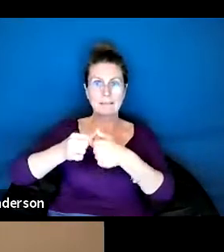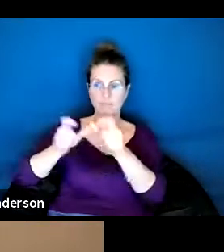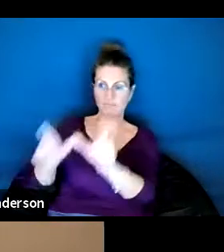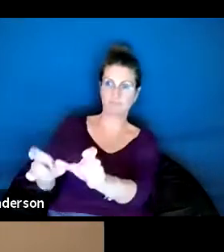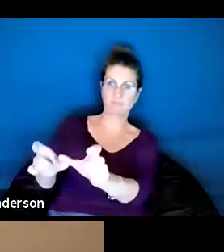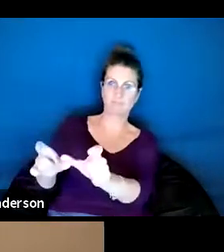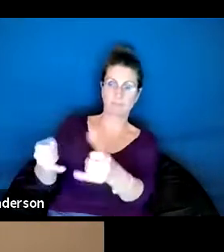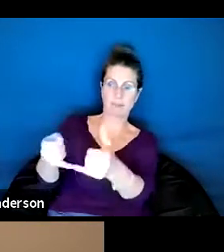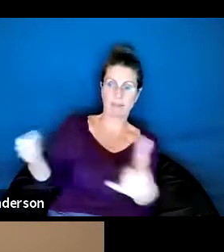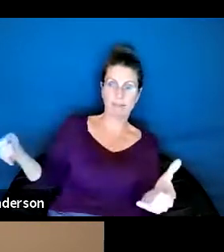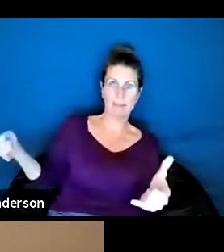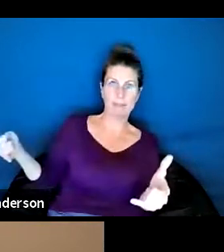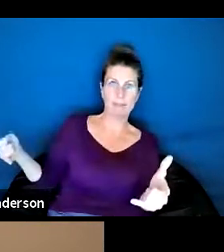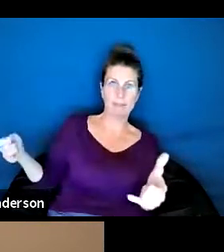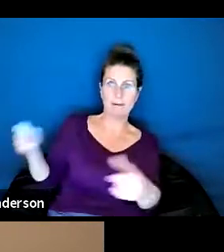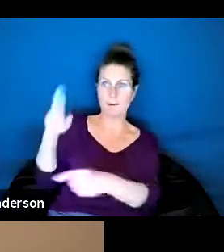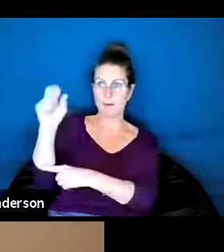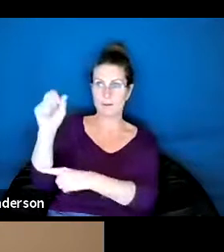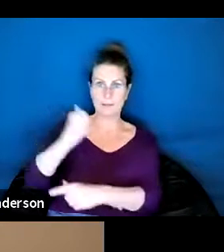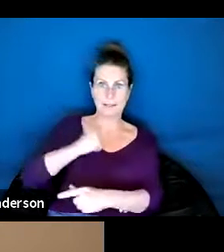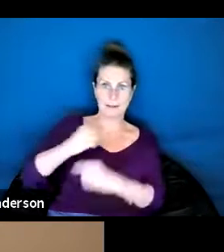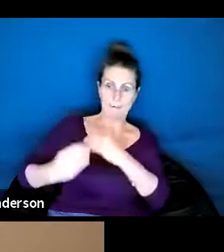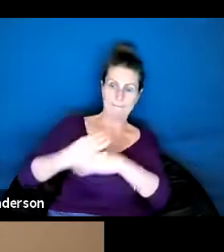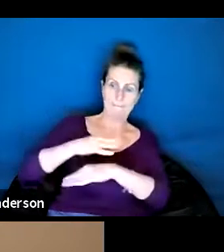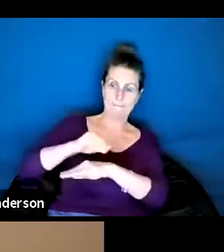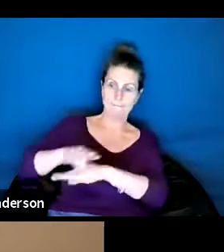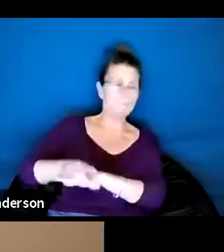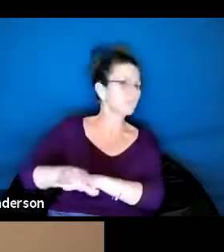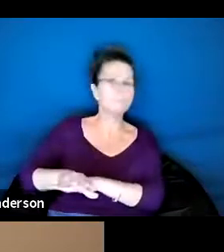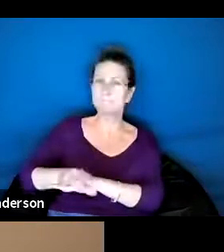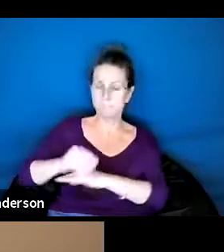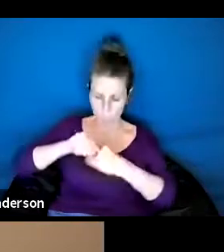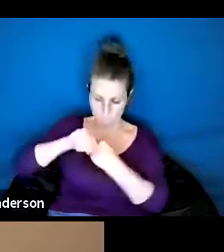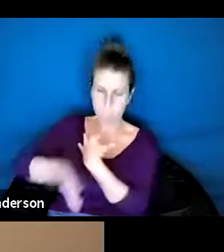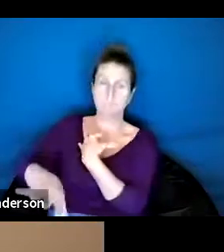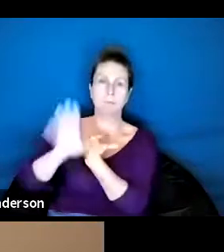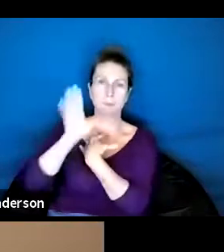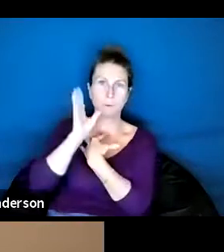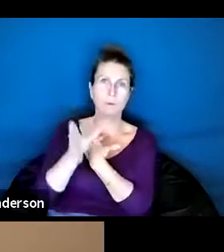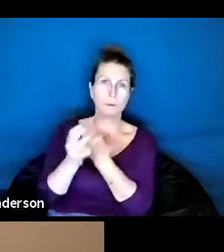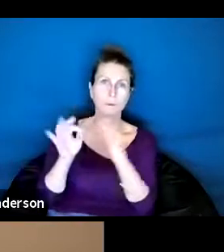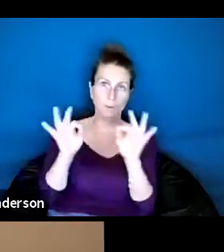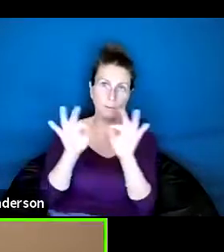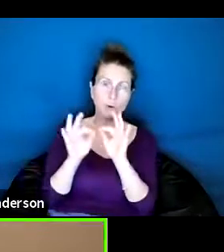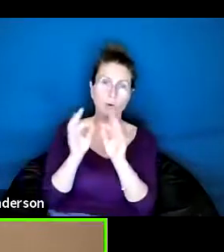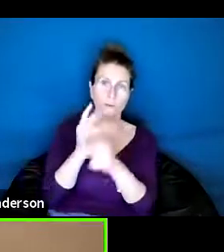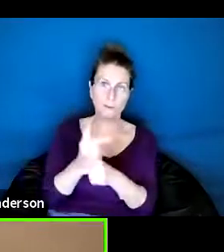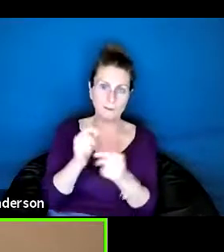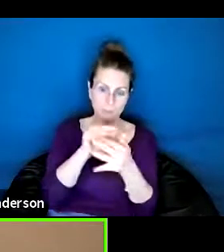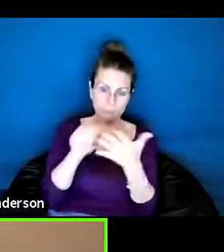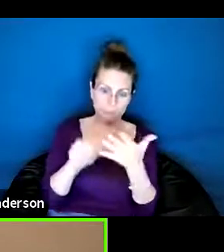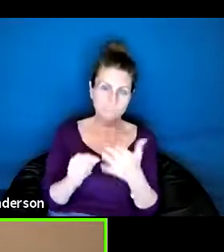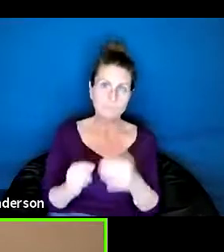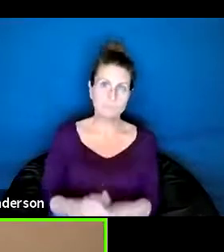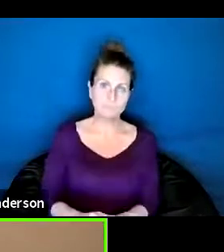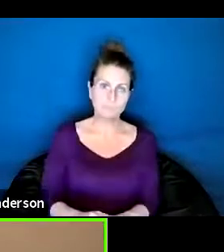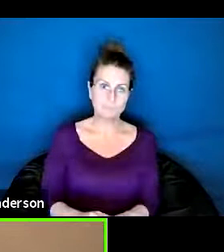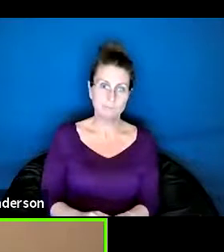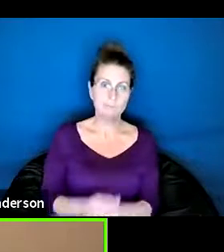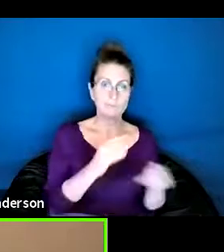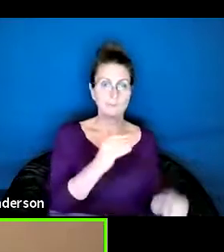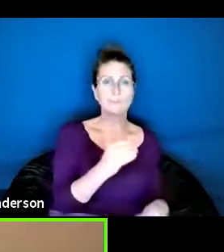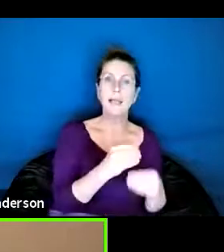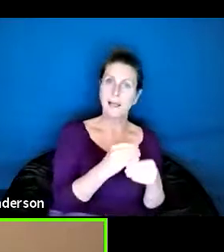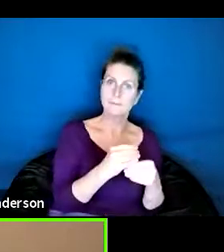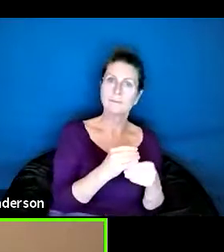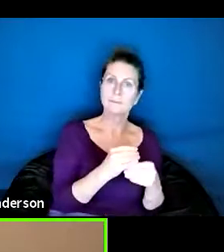our food chains as well in very different ways. Thank you. And I would just add,